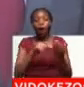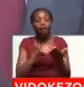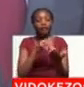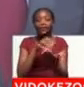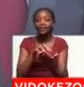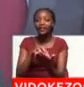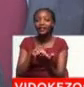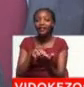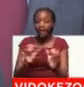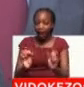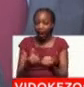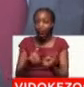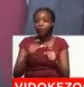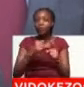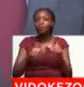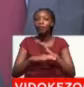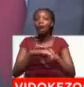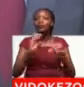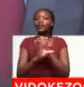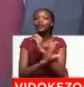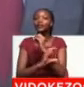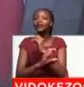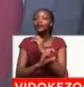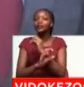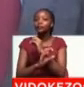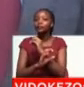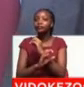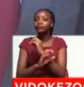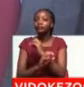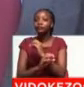imported from outside the country.